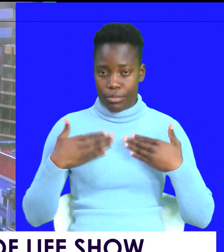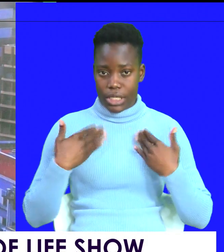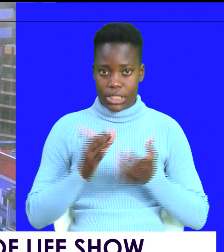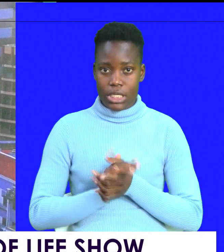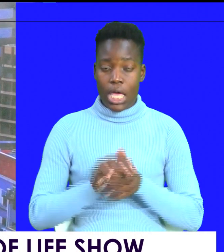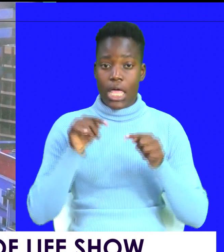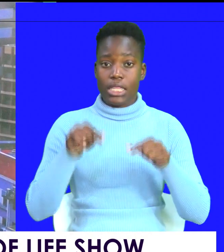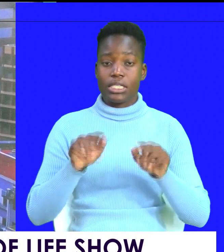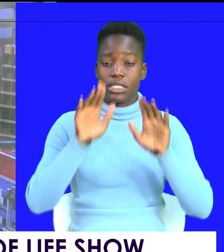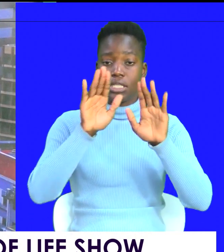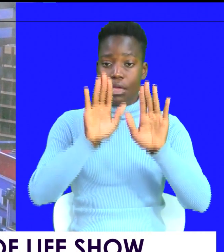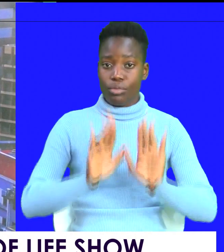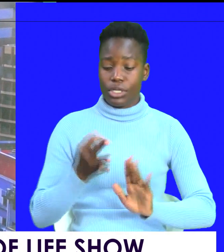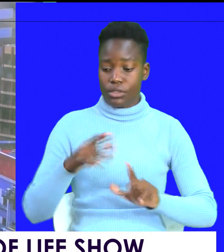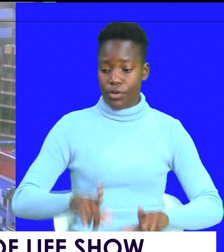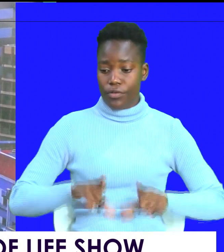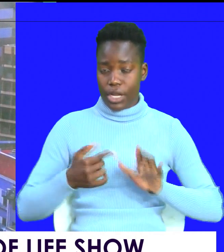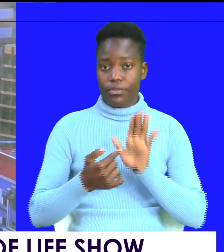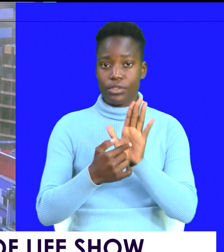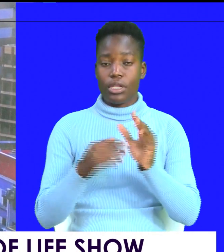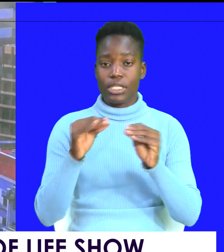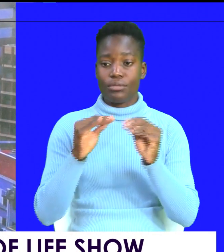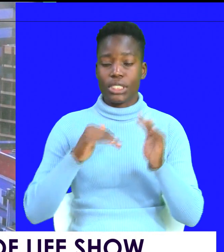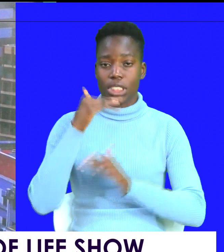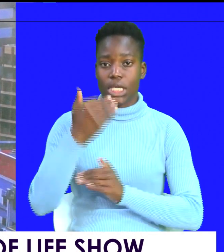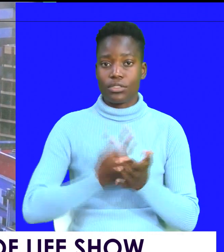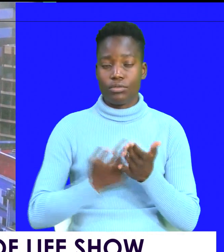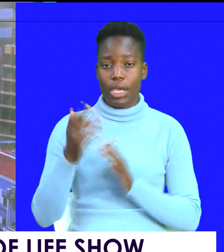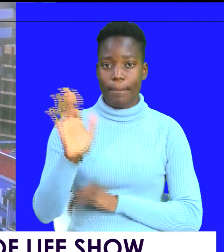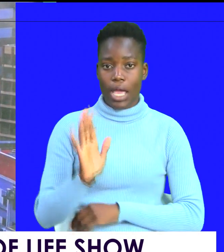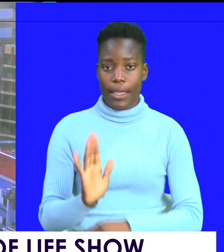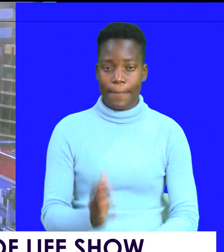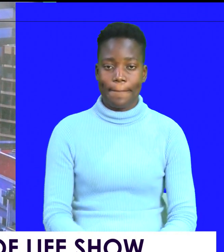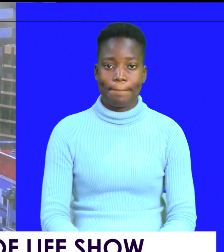happiness. This is the Treasures of Life show. See you next week. Bye.